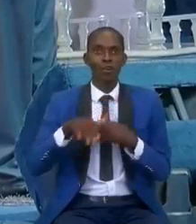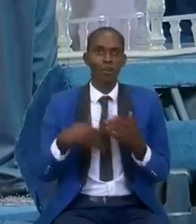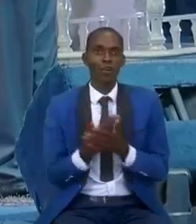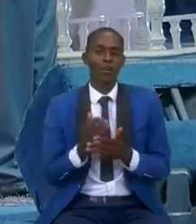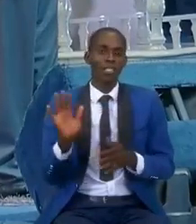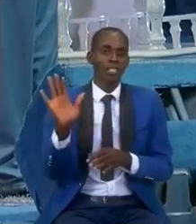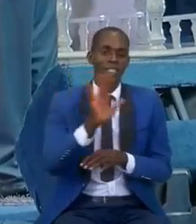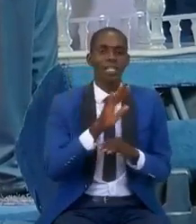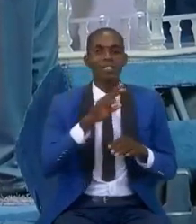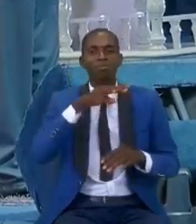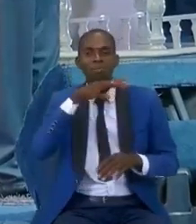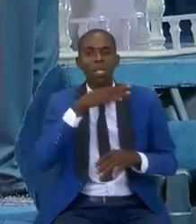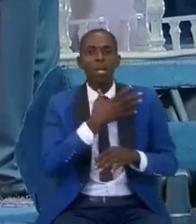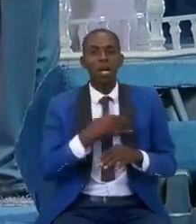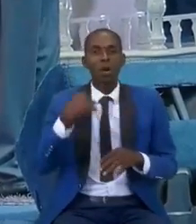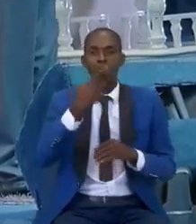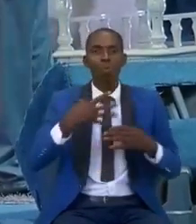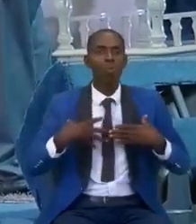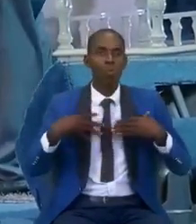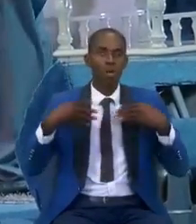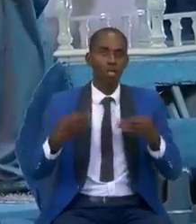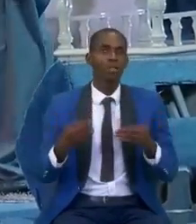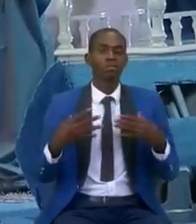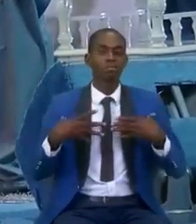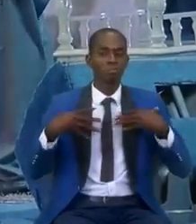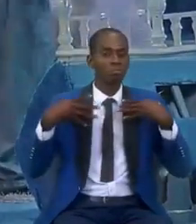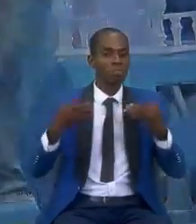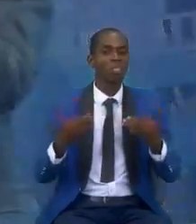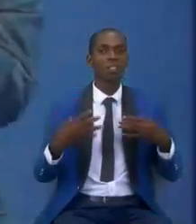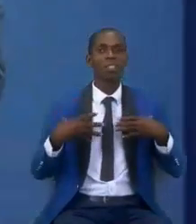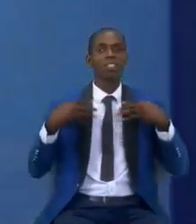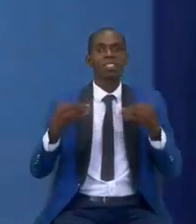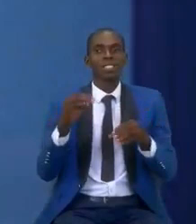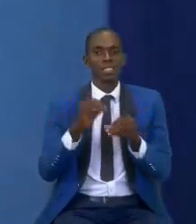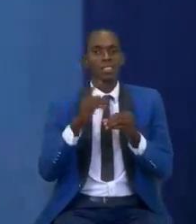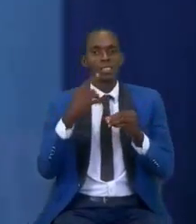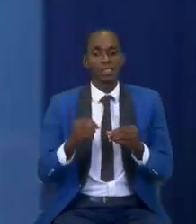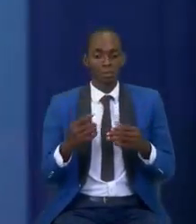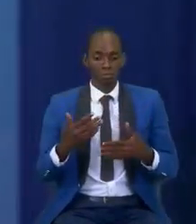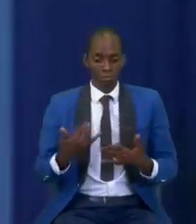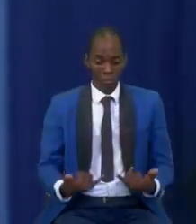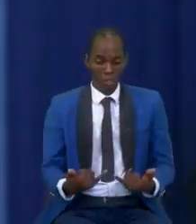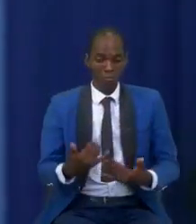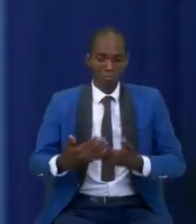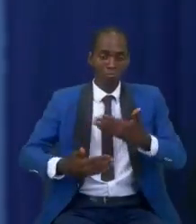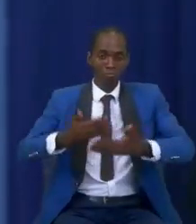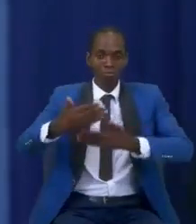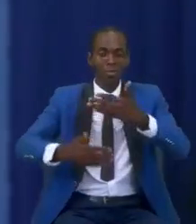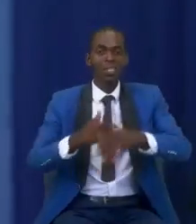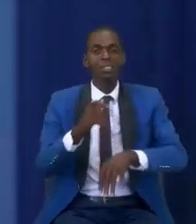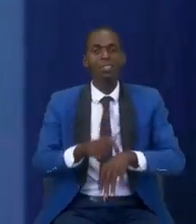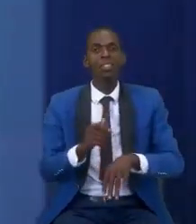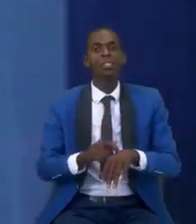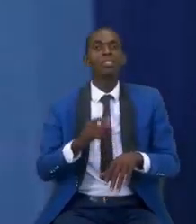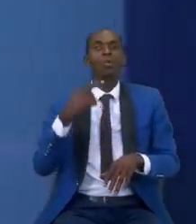healeth in the present continuous tense, healeth all thy diseases. It's a God that changes